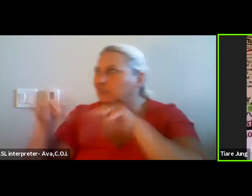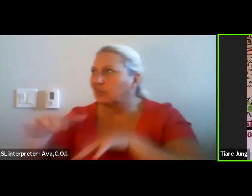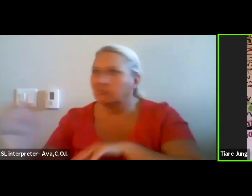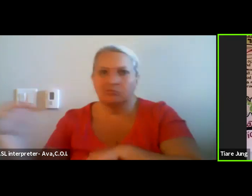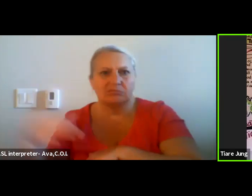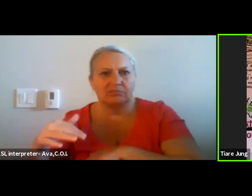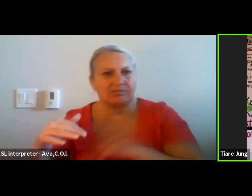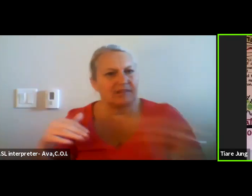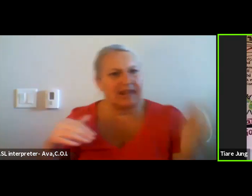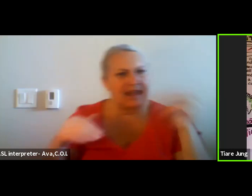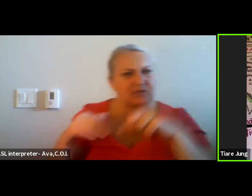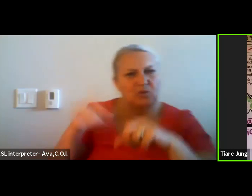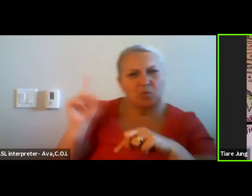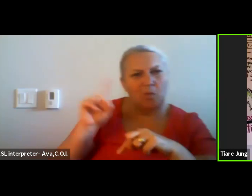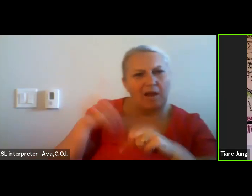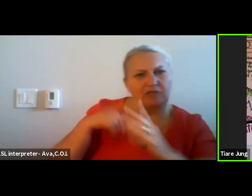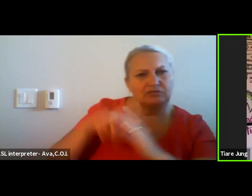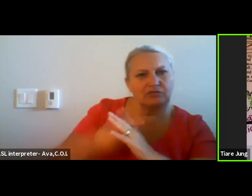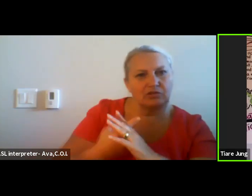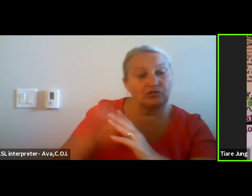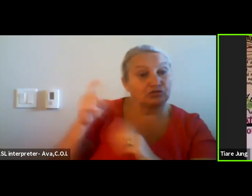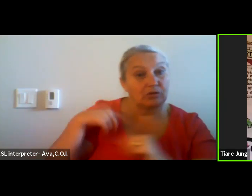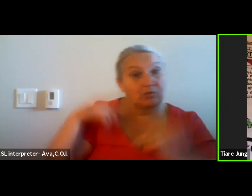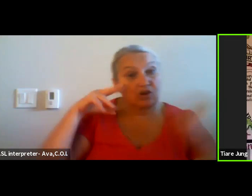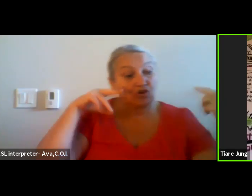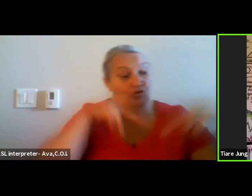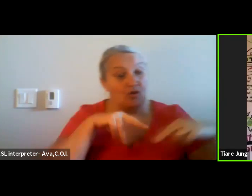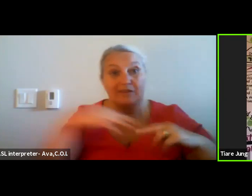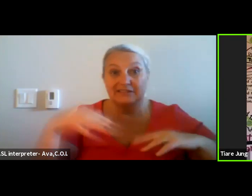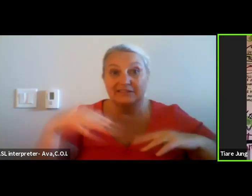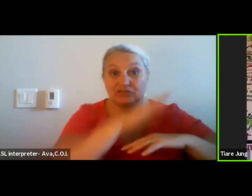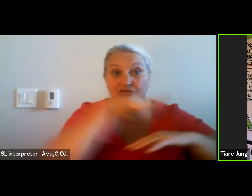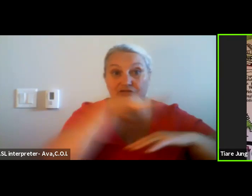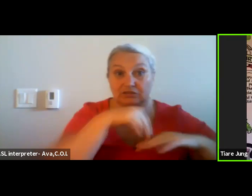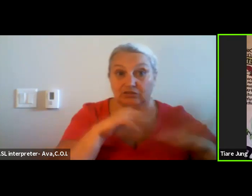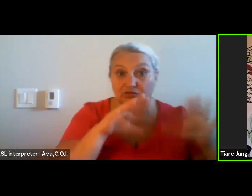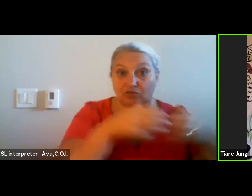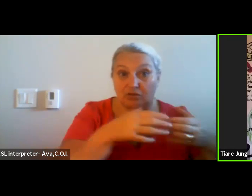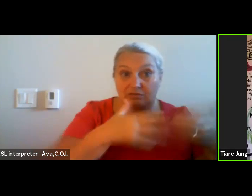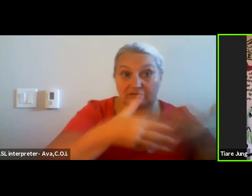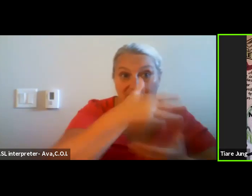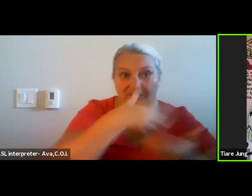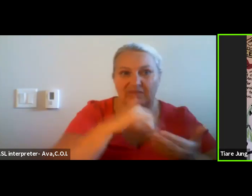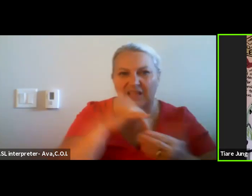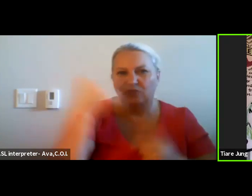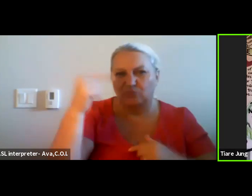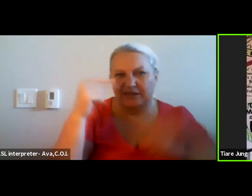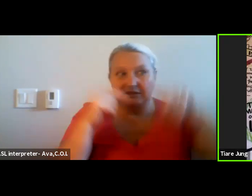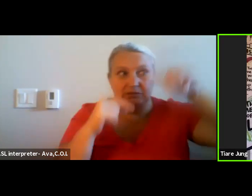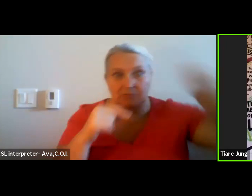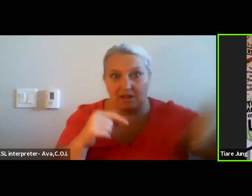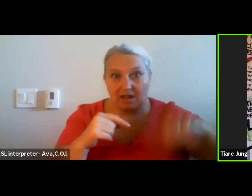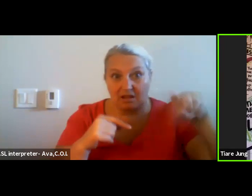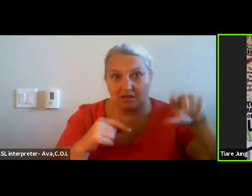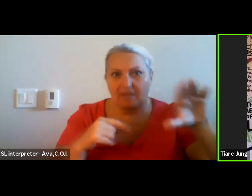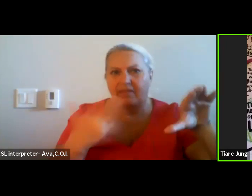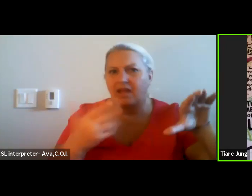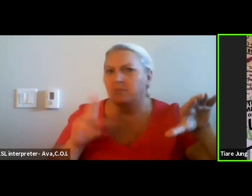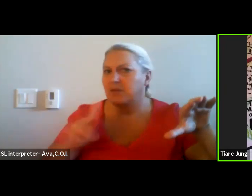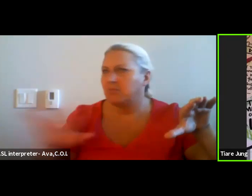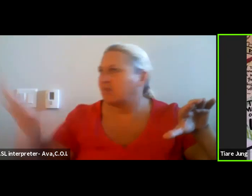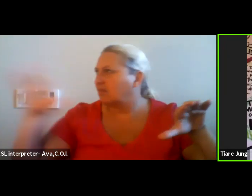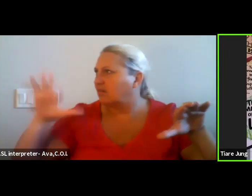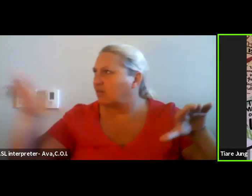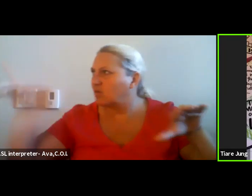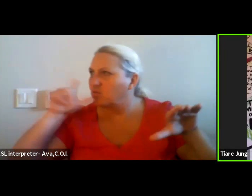Indigenous space, circle surrounded by its own green circle, and then settlers learning to acknowledge the